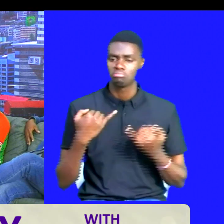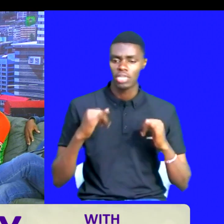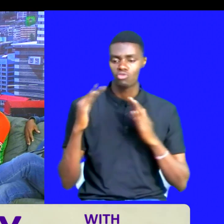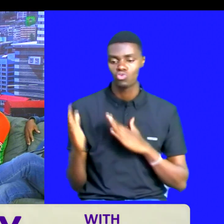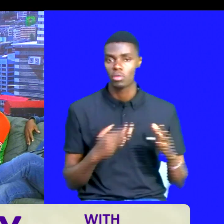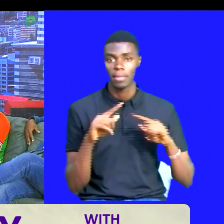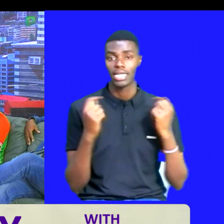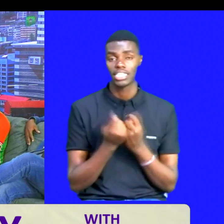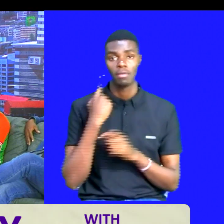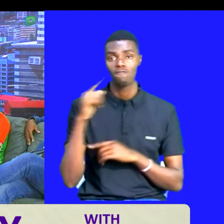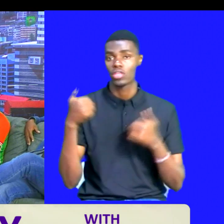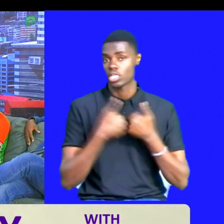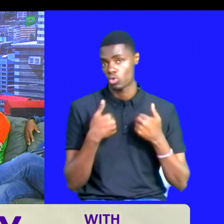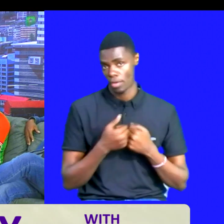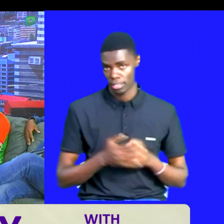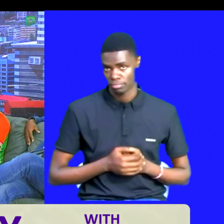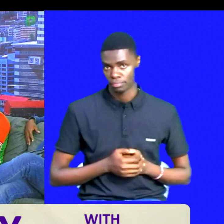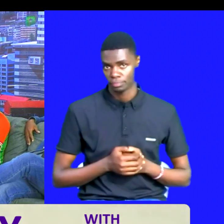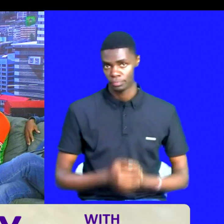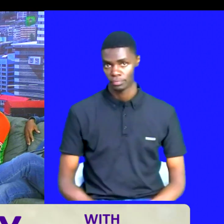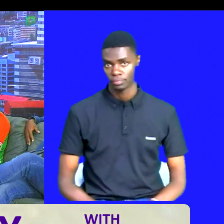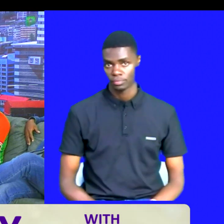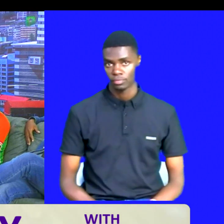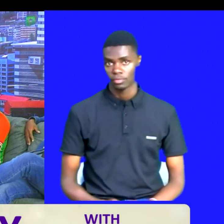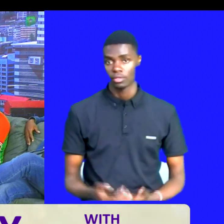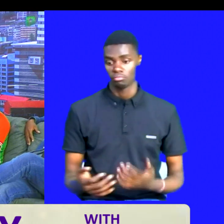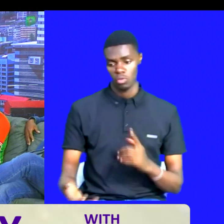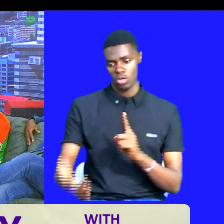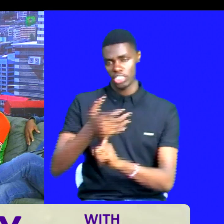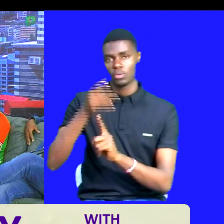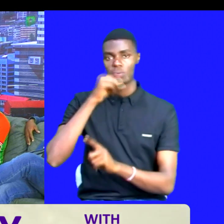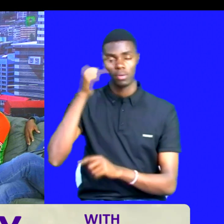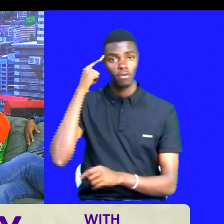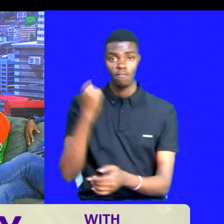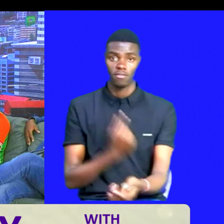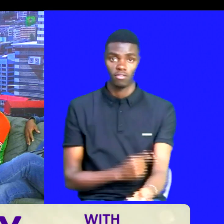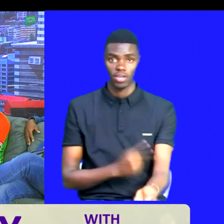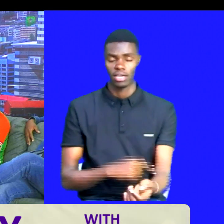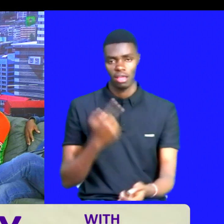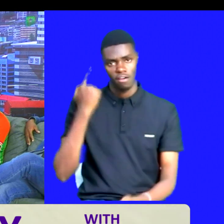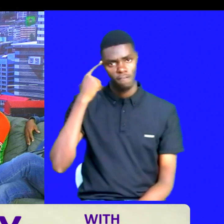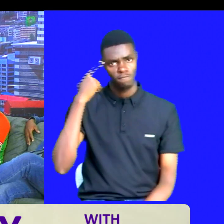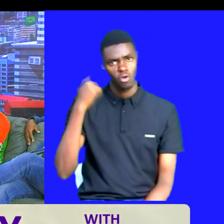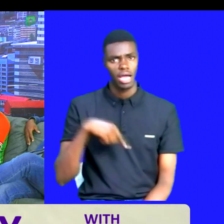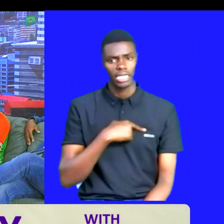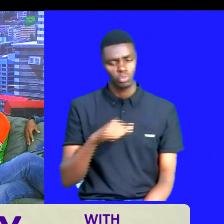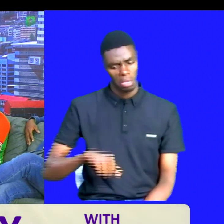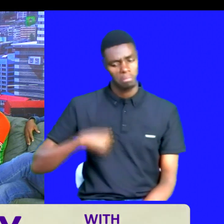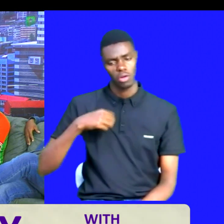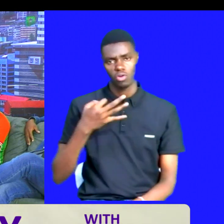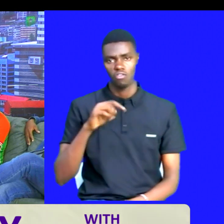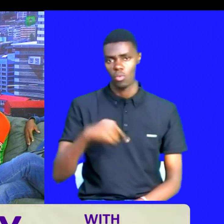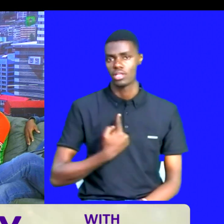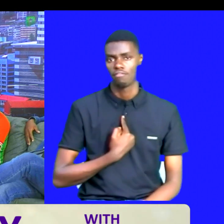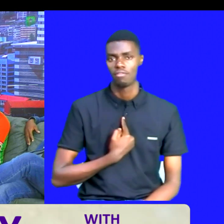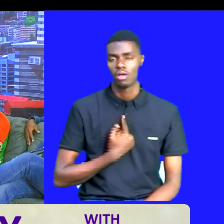prepare this team for the tournament. So with what we've achieved in Ghana, for us, I think we are a bit proud of ourselves.